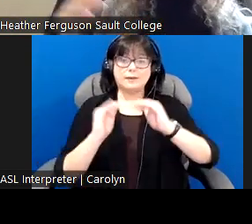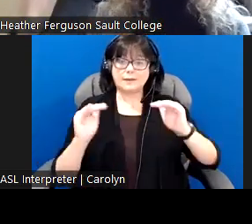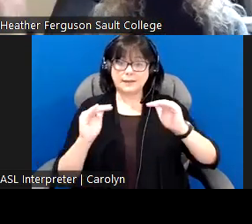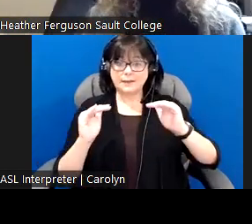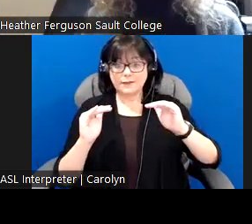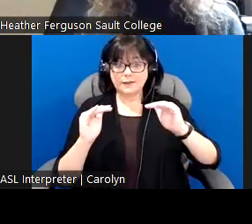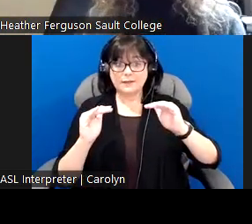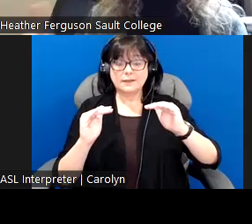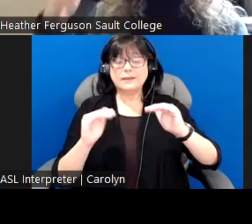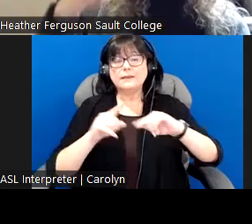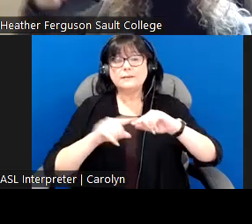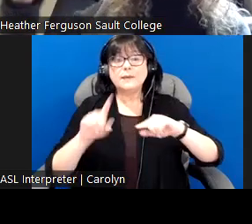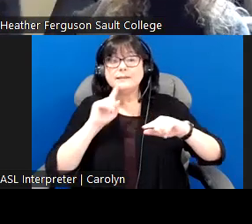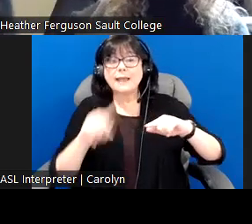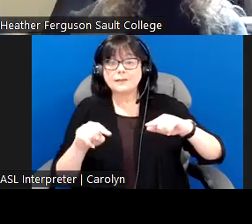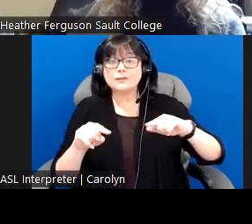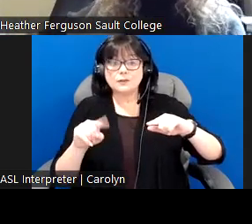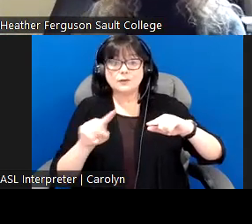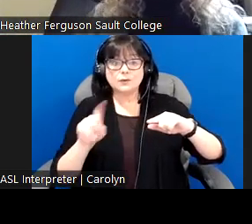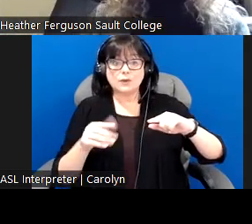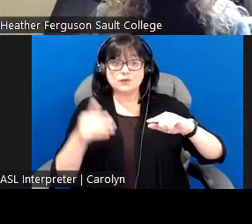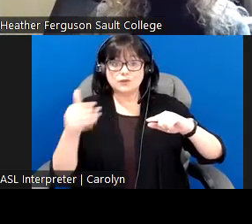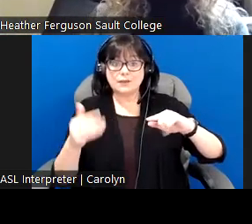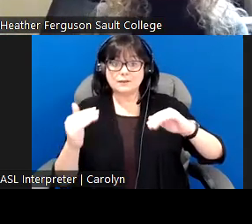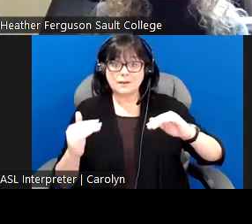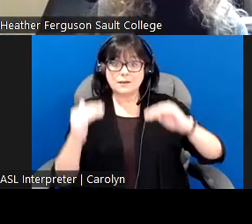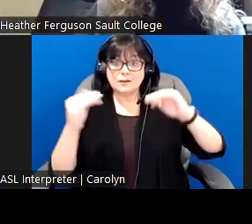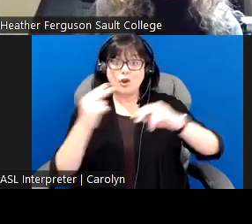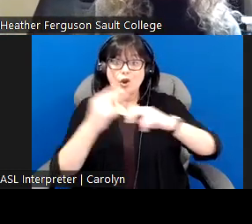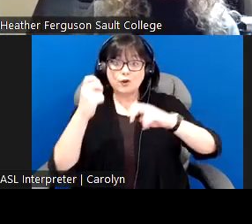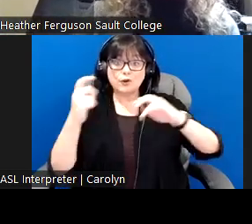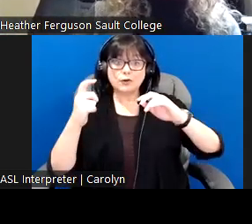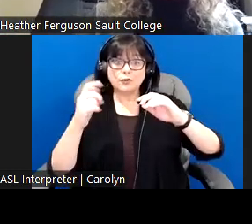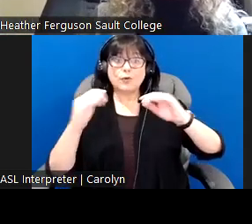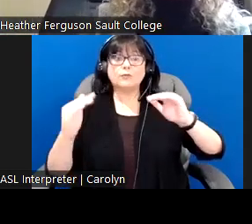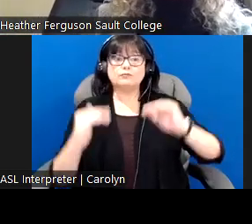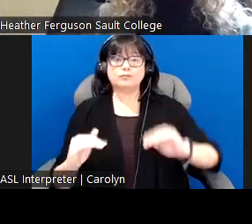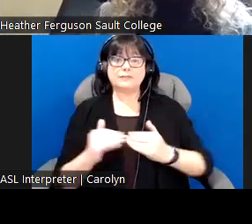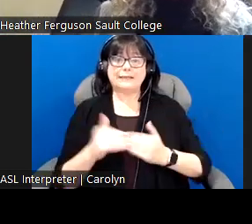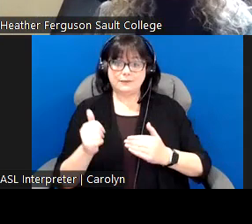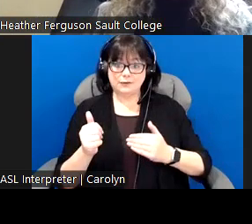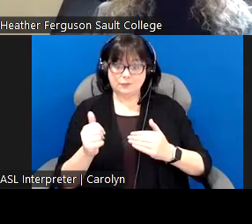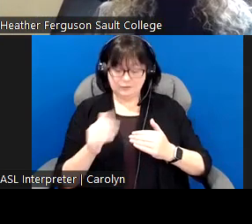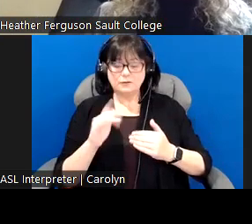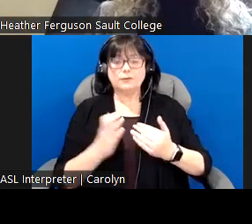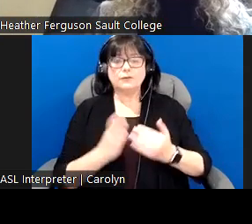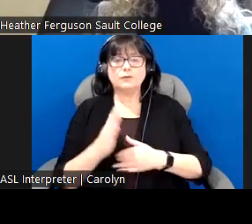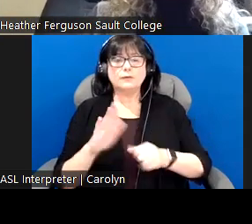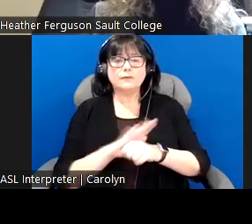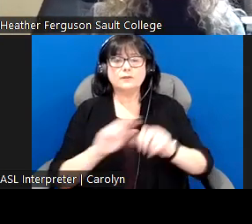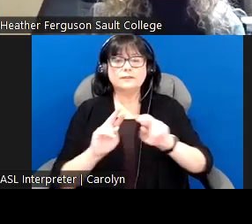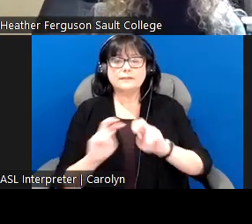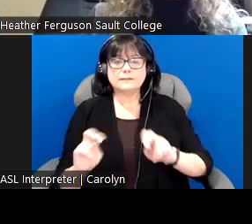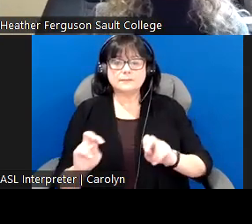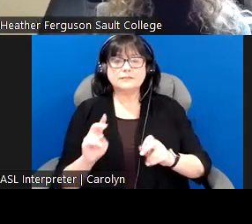easier question or a harder question, and that will go through the entire assessment until we're able to pinpoint the